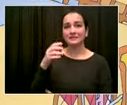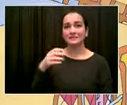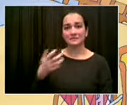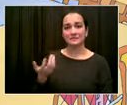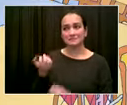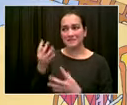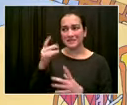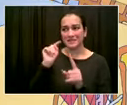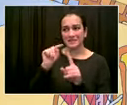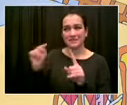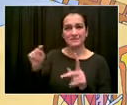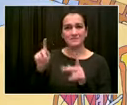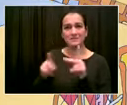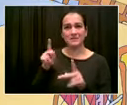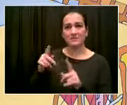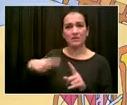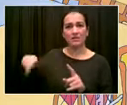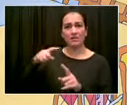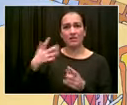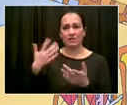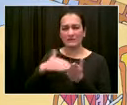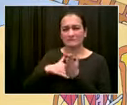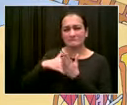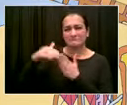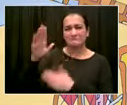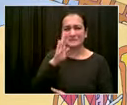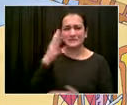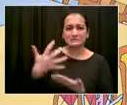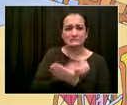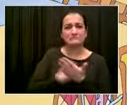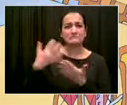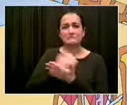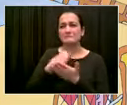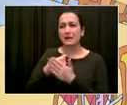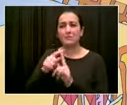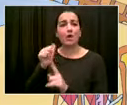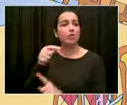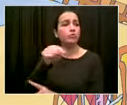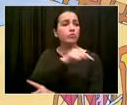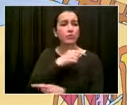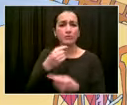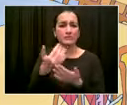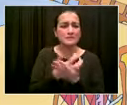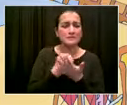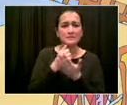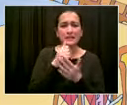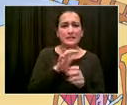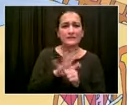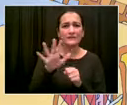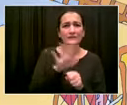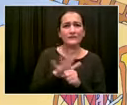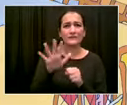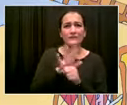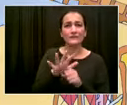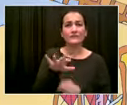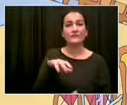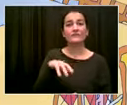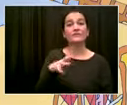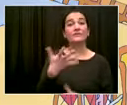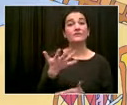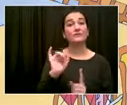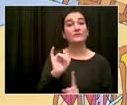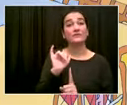very, very well to give a little bit more for our children and our families. By the way, a lot of folks I've talked to, millionaires and billionaires, really